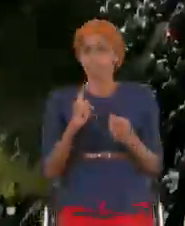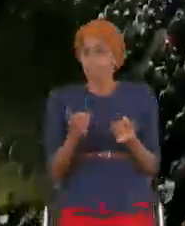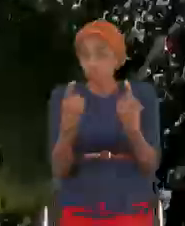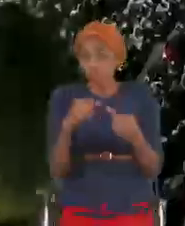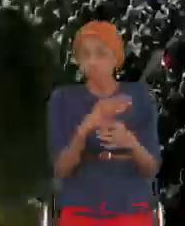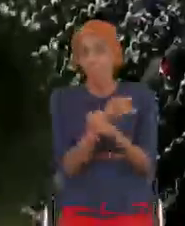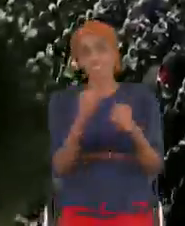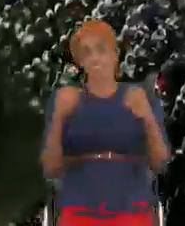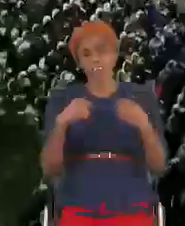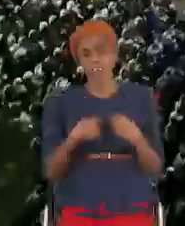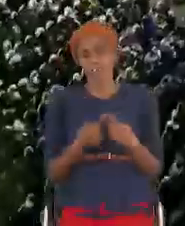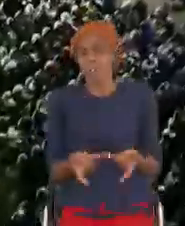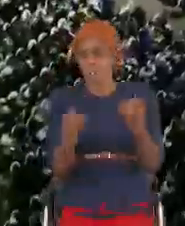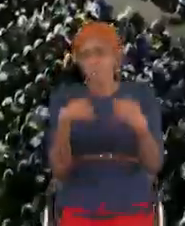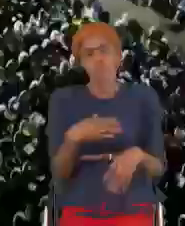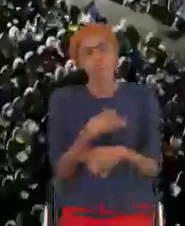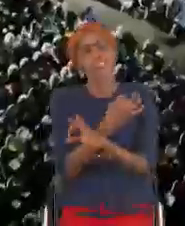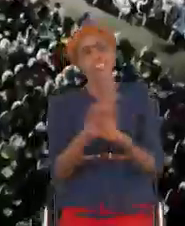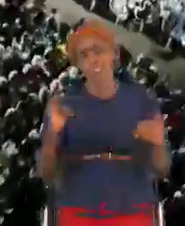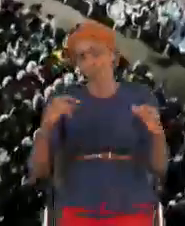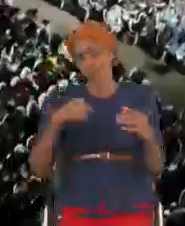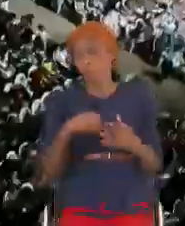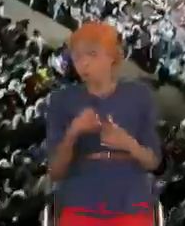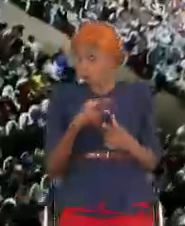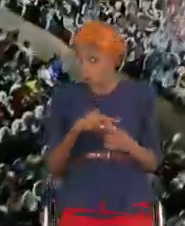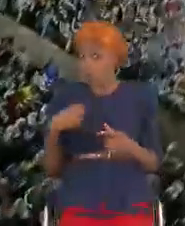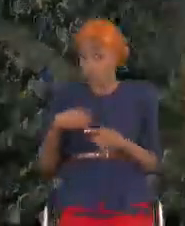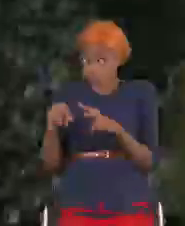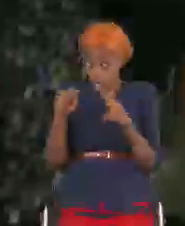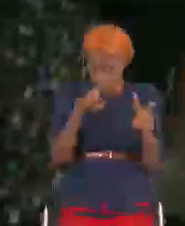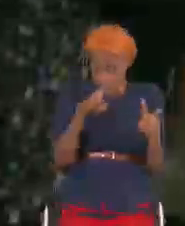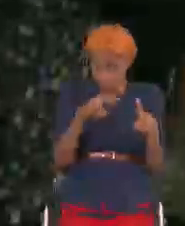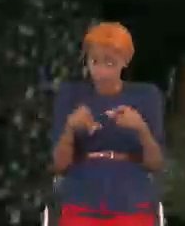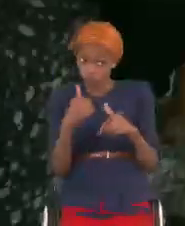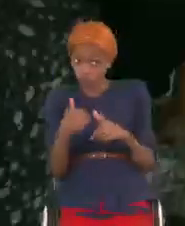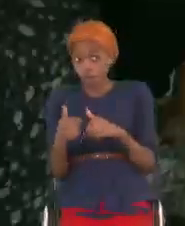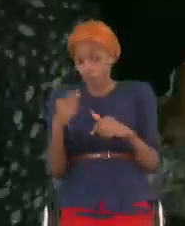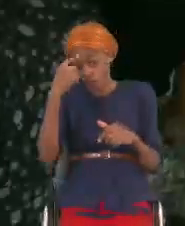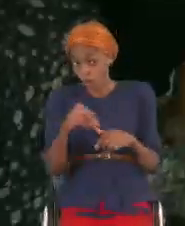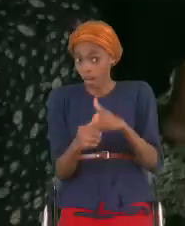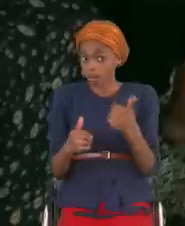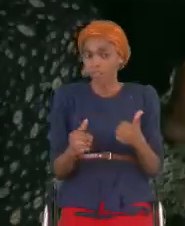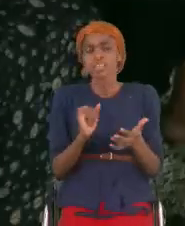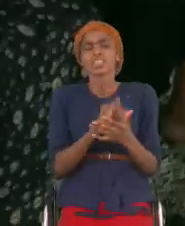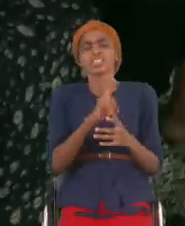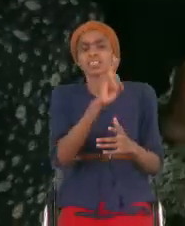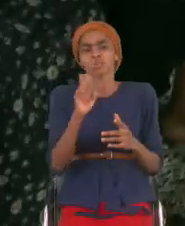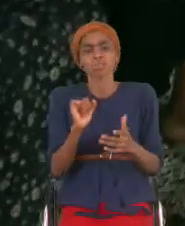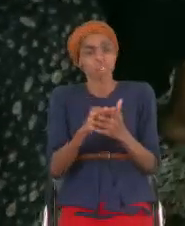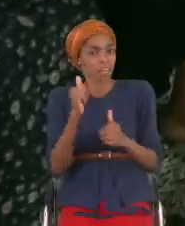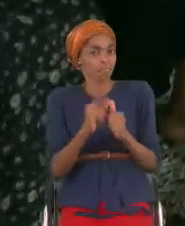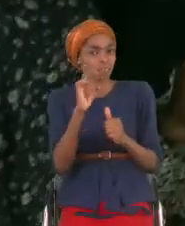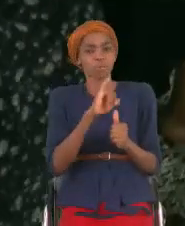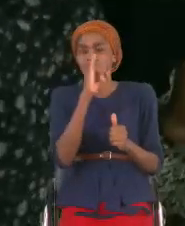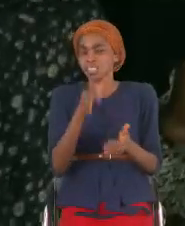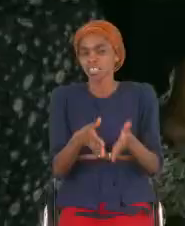to come and deliver you? Or do we look for another? That's the question everybody is asking today. And